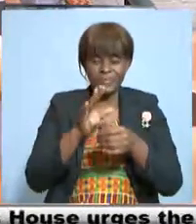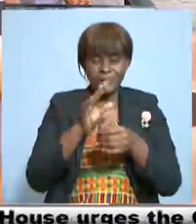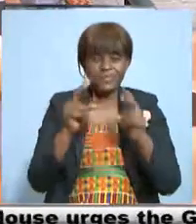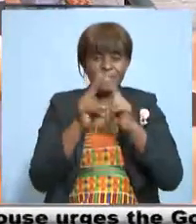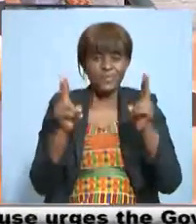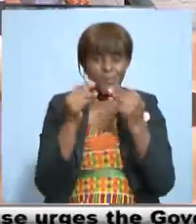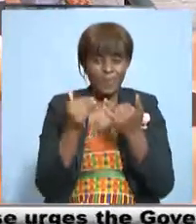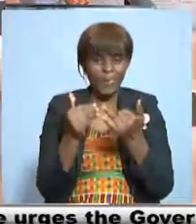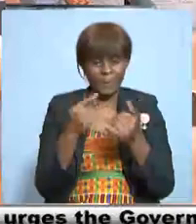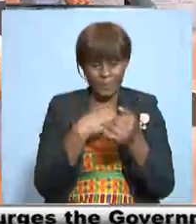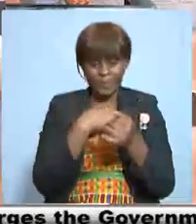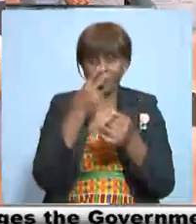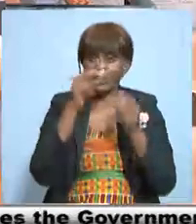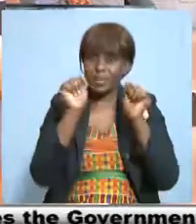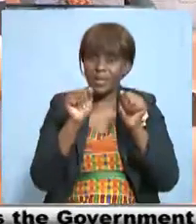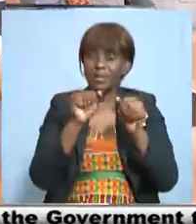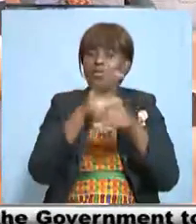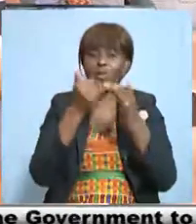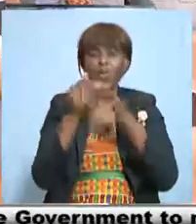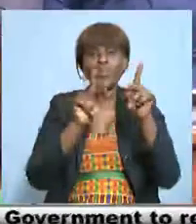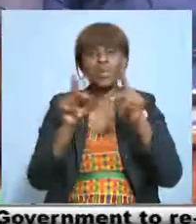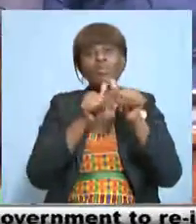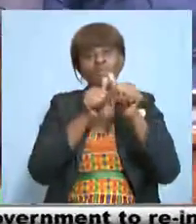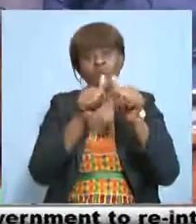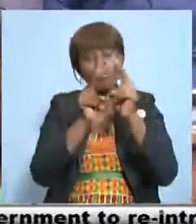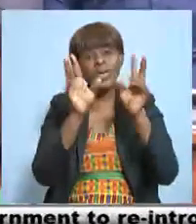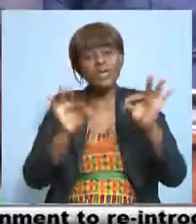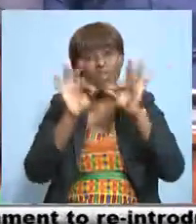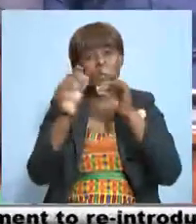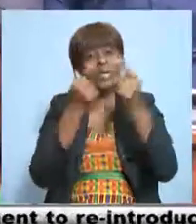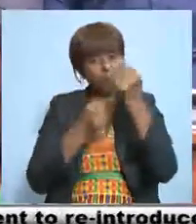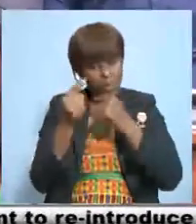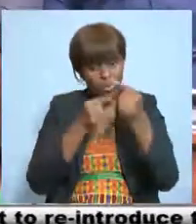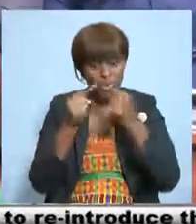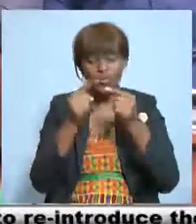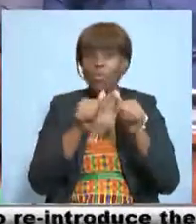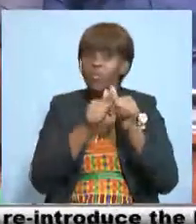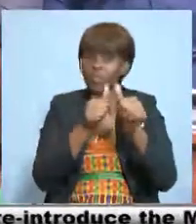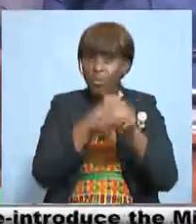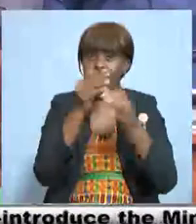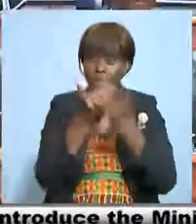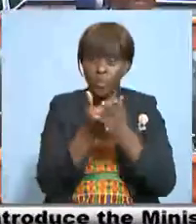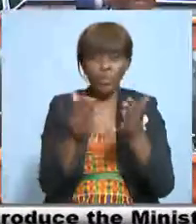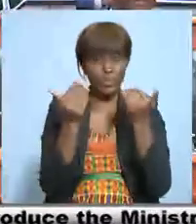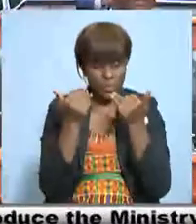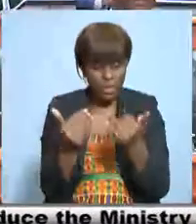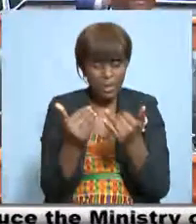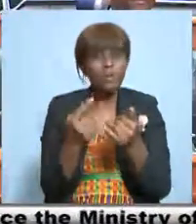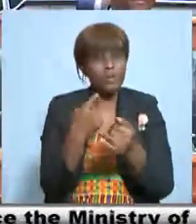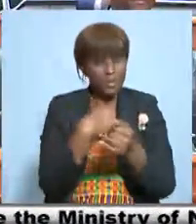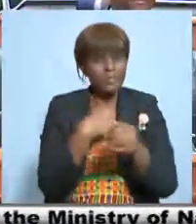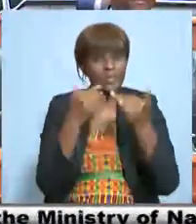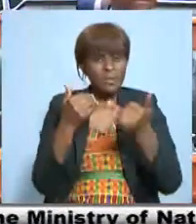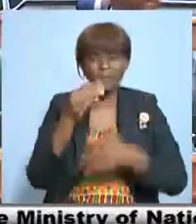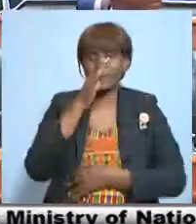So, I can see that everyone is following. It's important to have this conversation followed through. Now, let me,